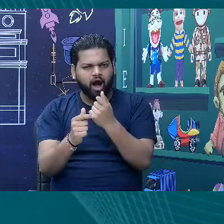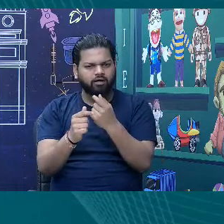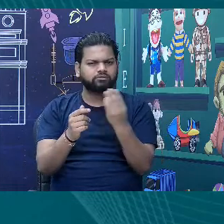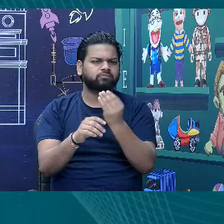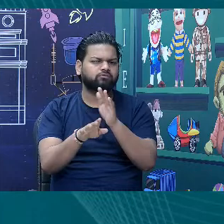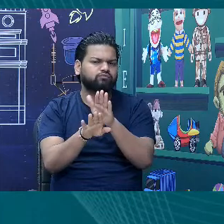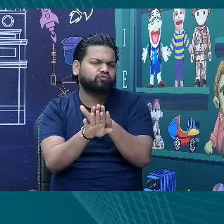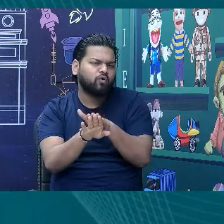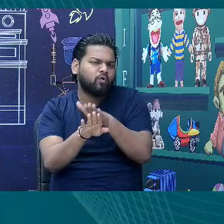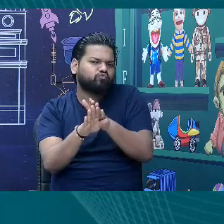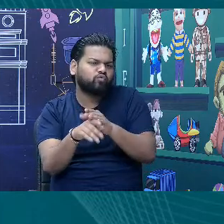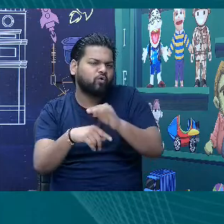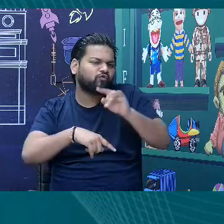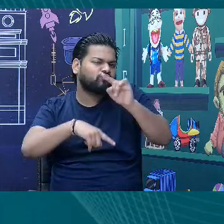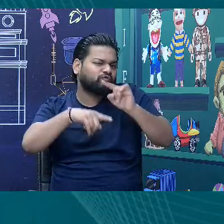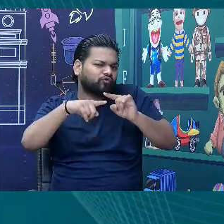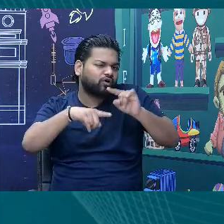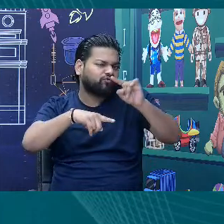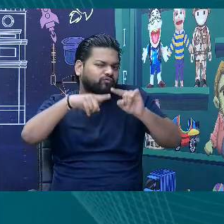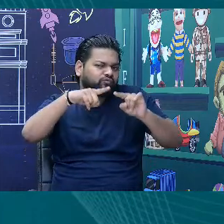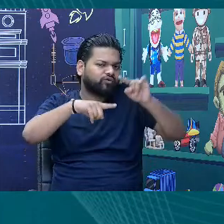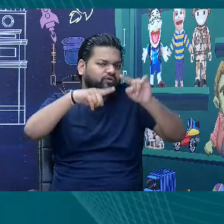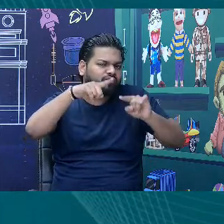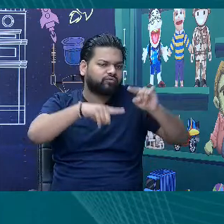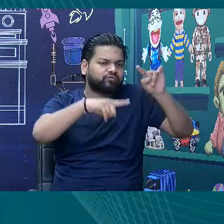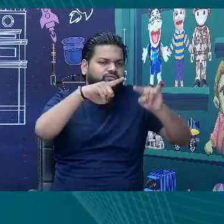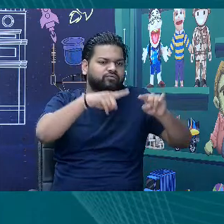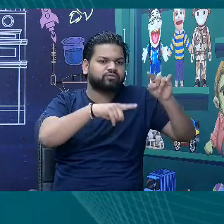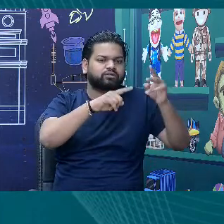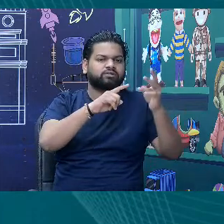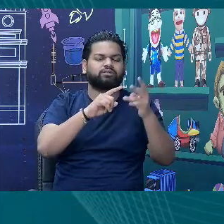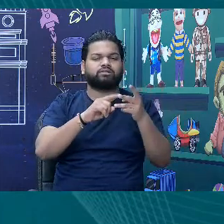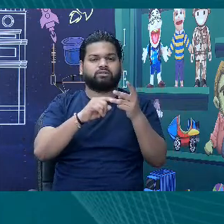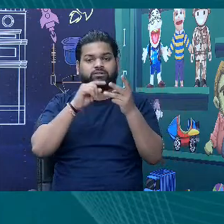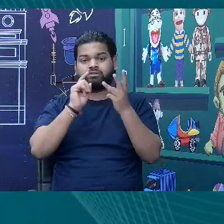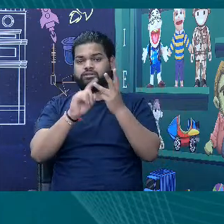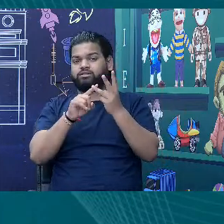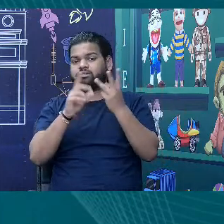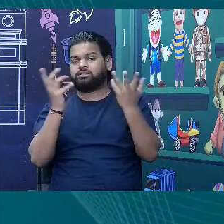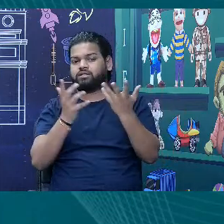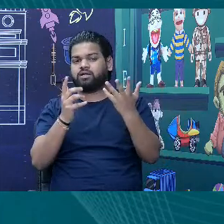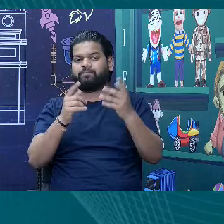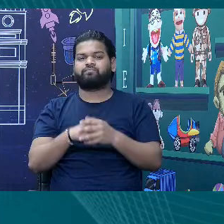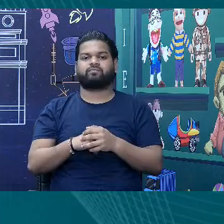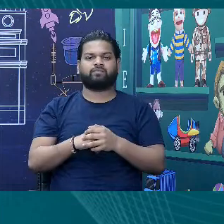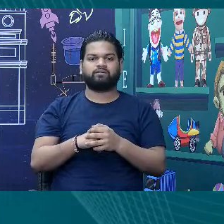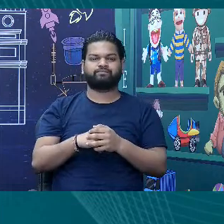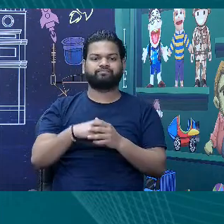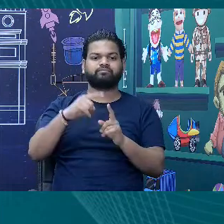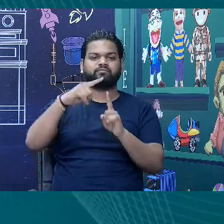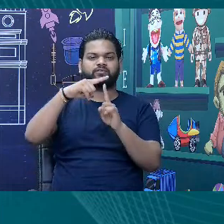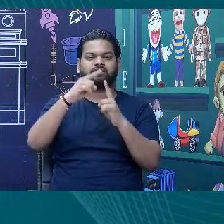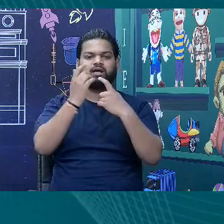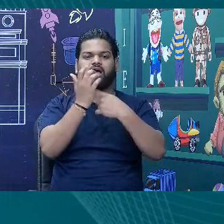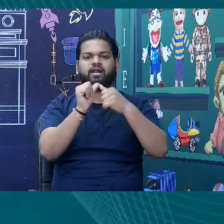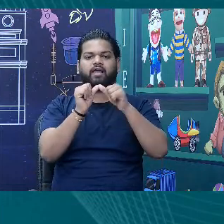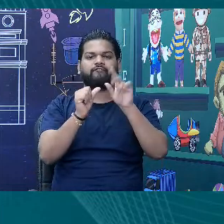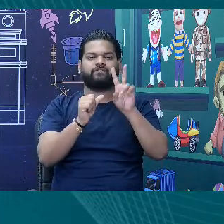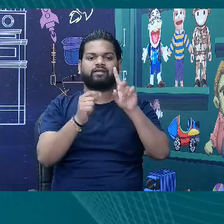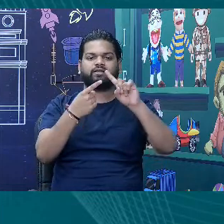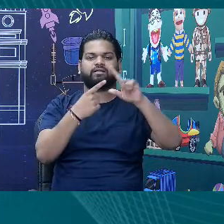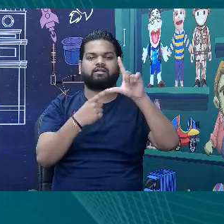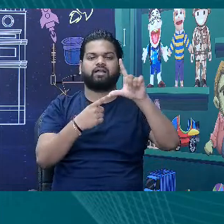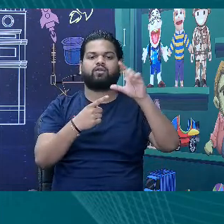voice. As it says in your books, you must have read. And then the third word is